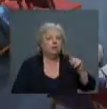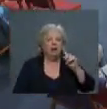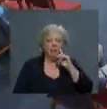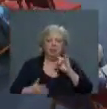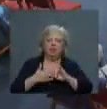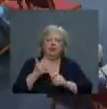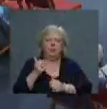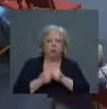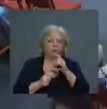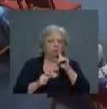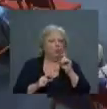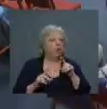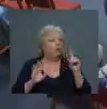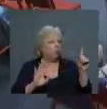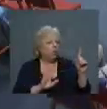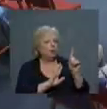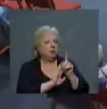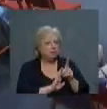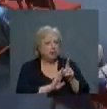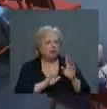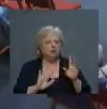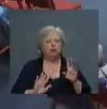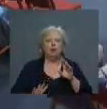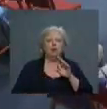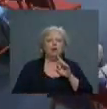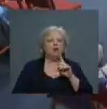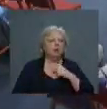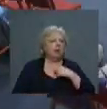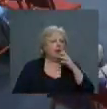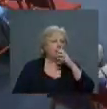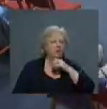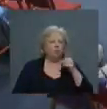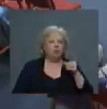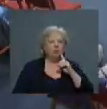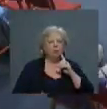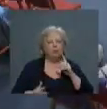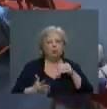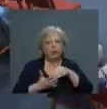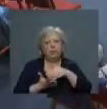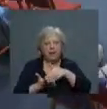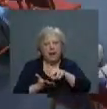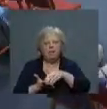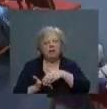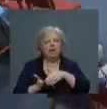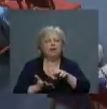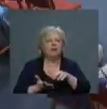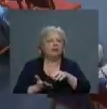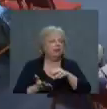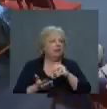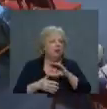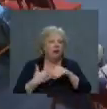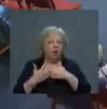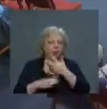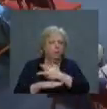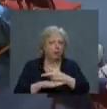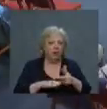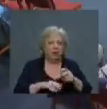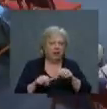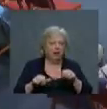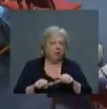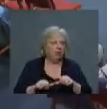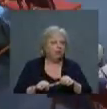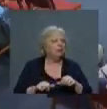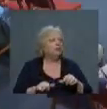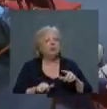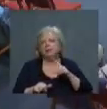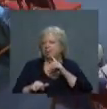board members have. One second, Mr. Martin. I assume you're going to be resurfacing and resurfacing Absolutely. All of the parking area?